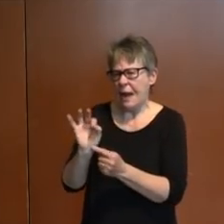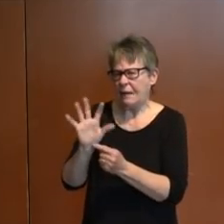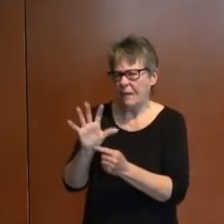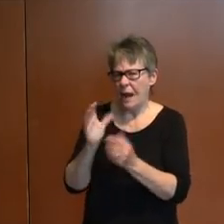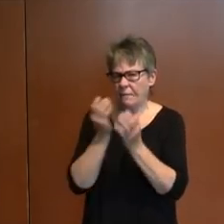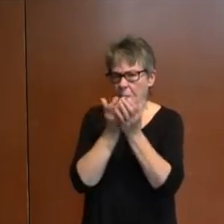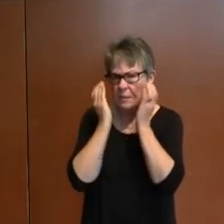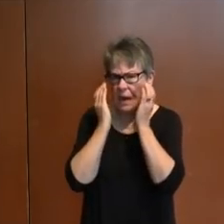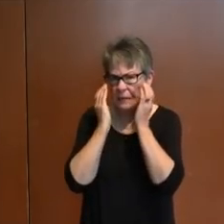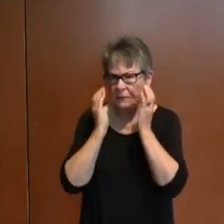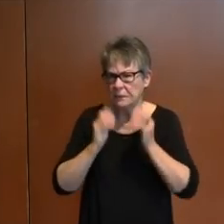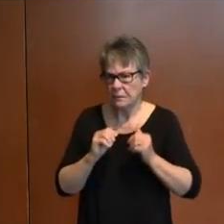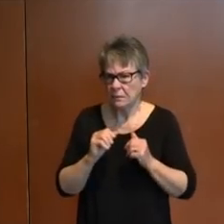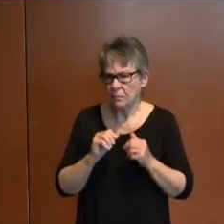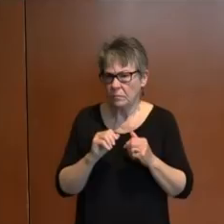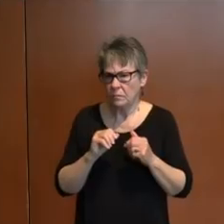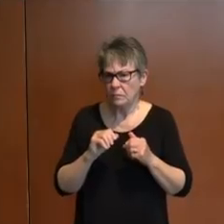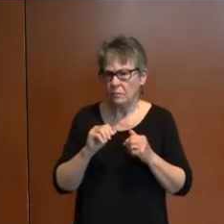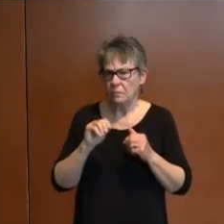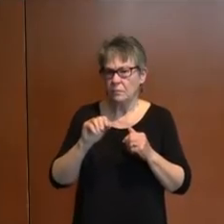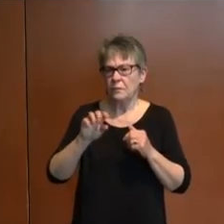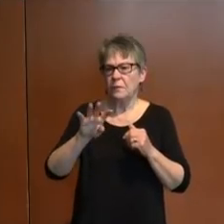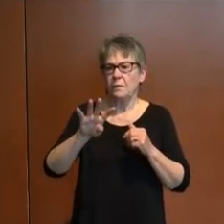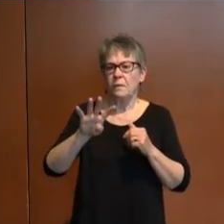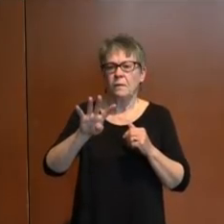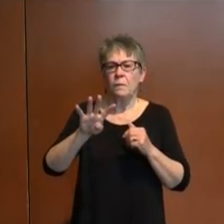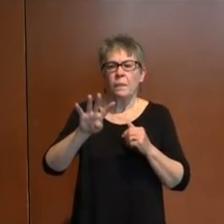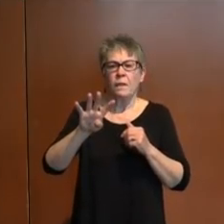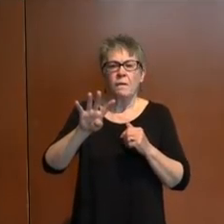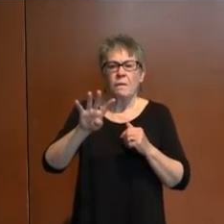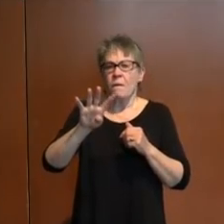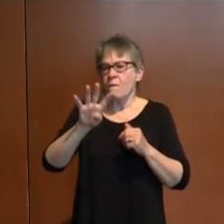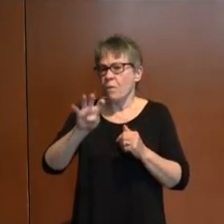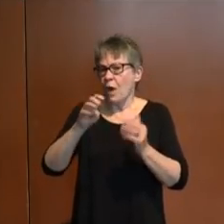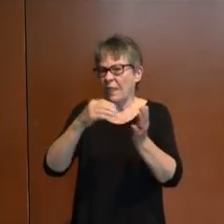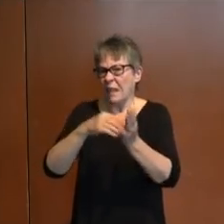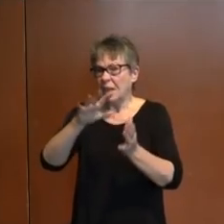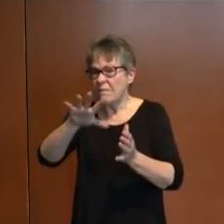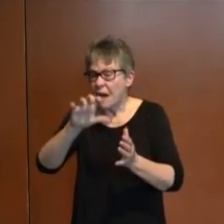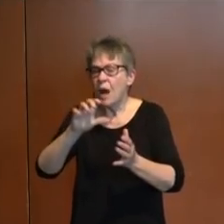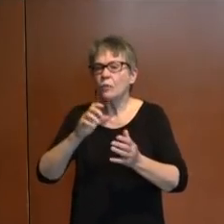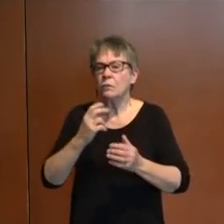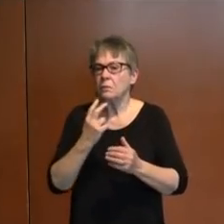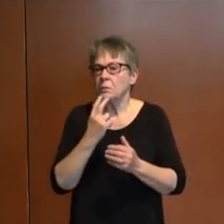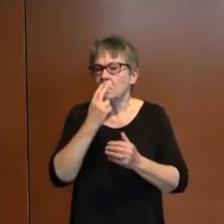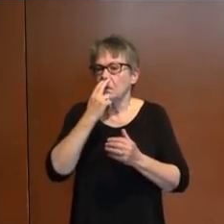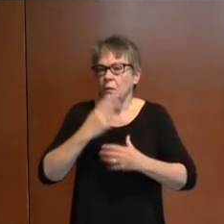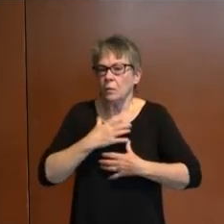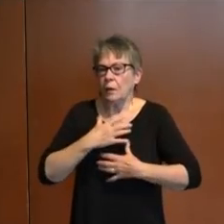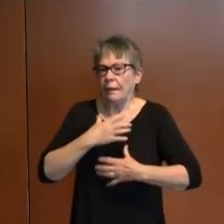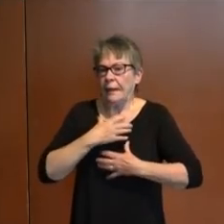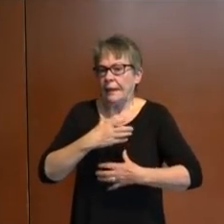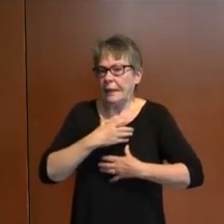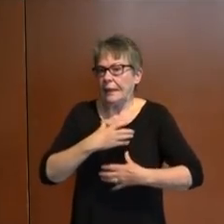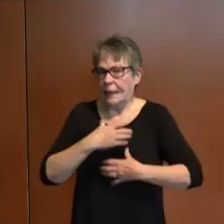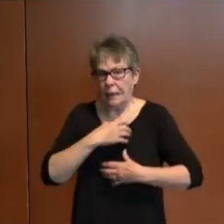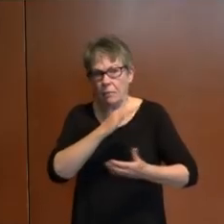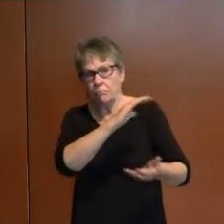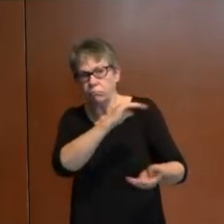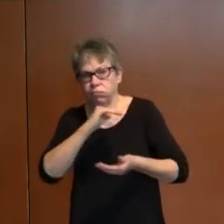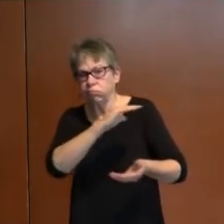etc. Regarding PPE, we have created an online form through which businesses